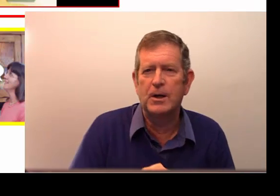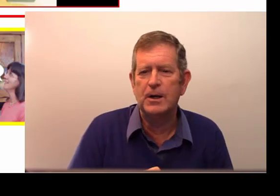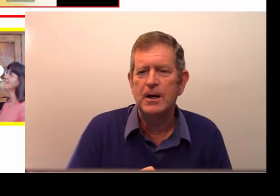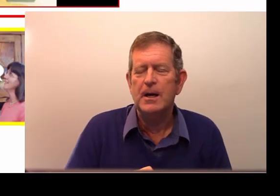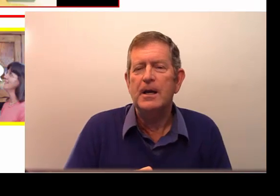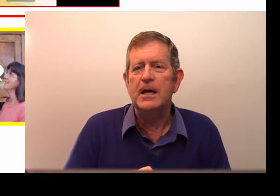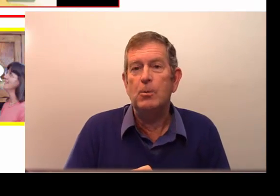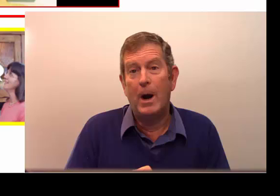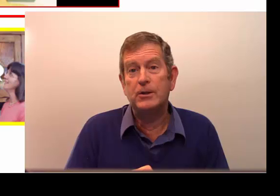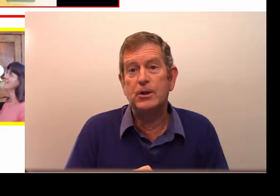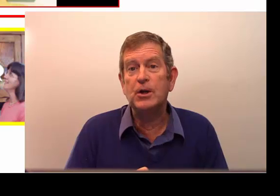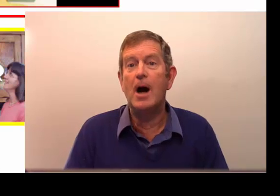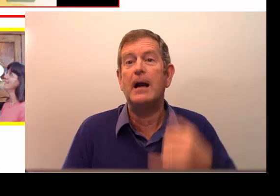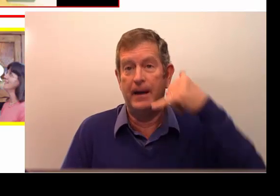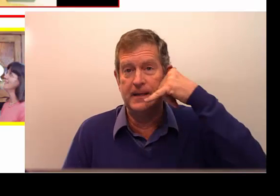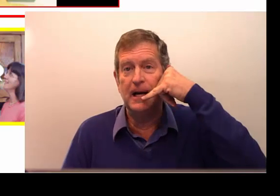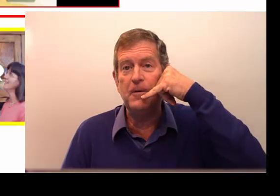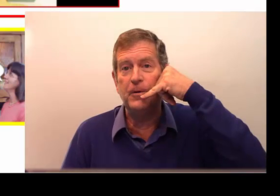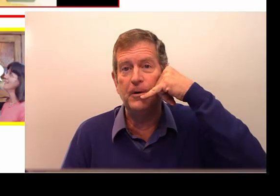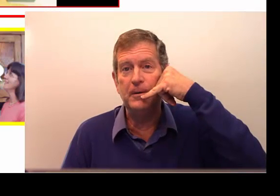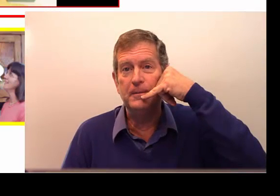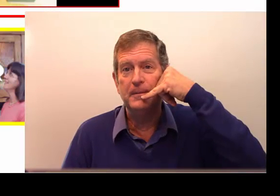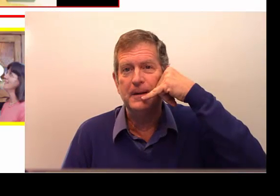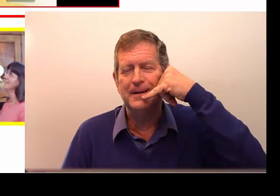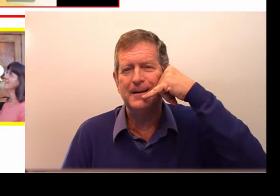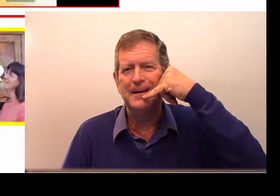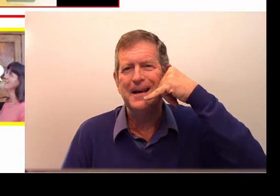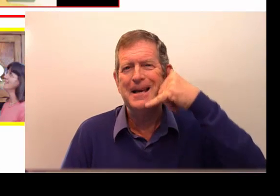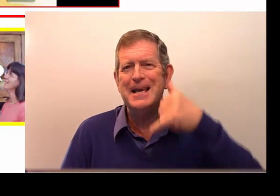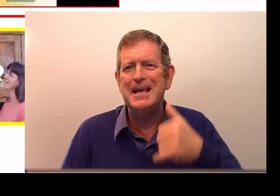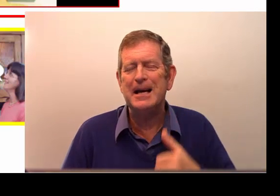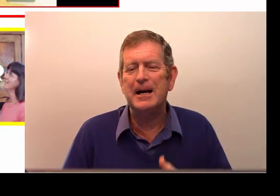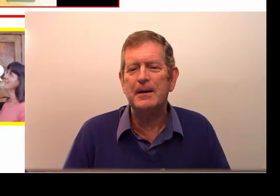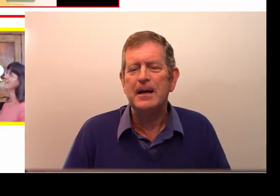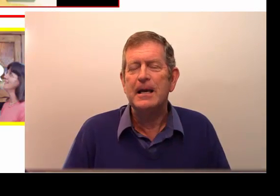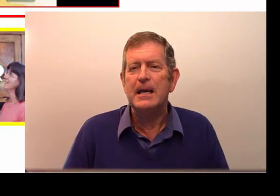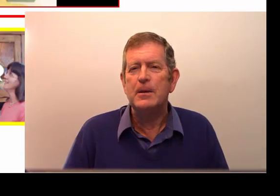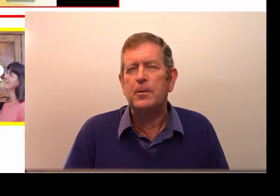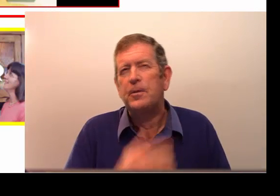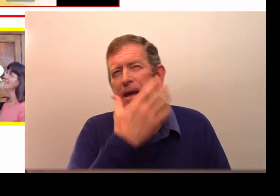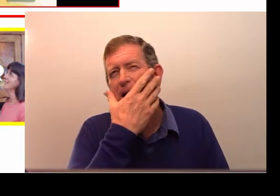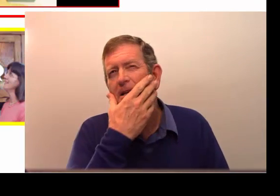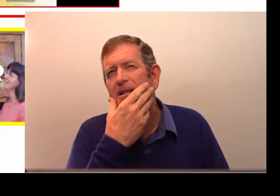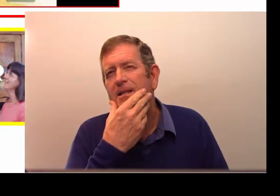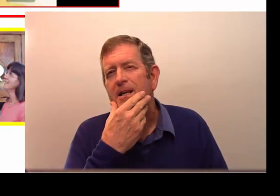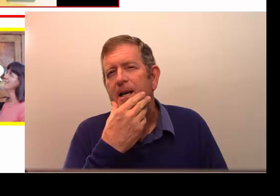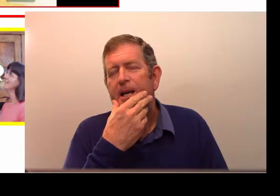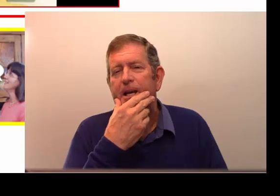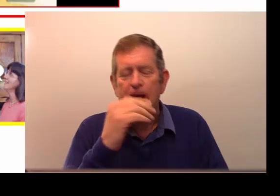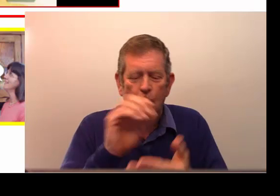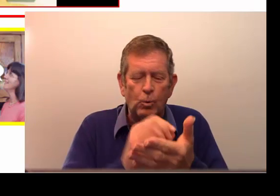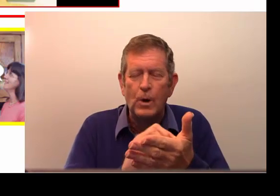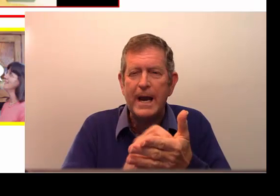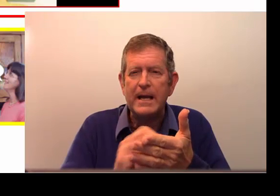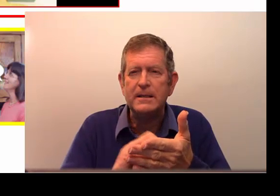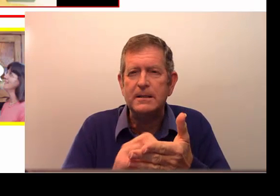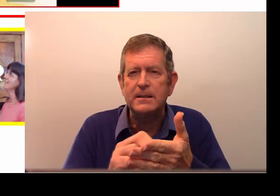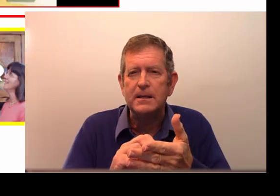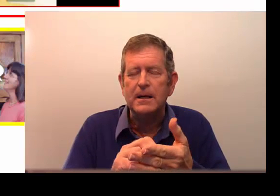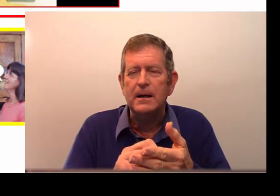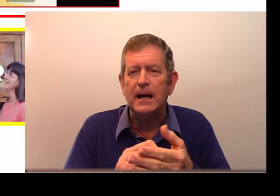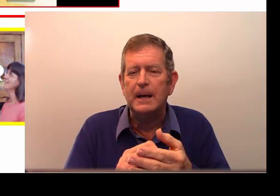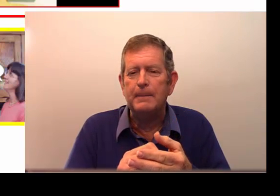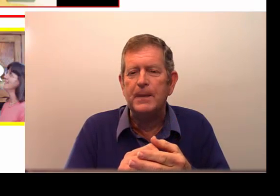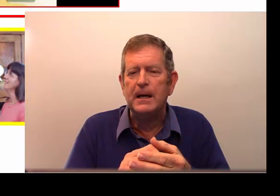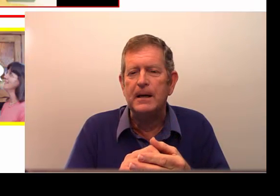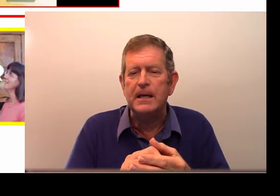to work. He wants to talk on the telephone. He thinks, he